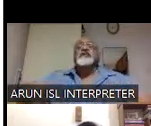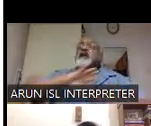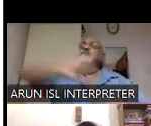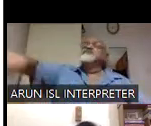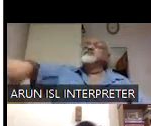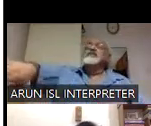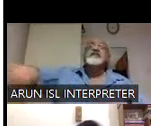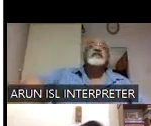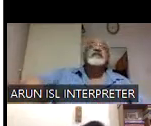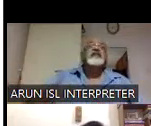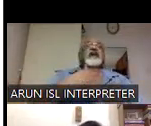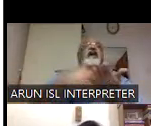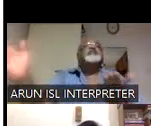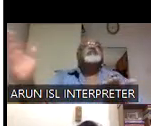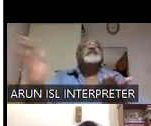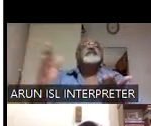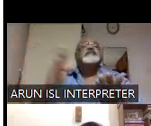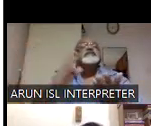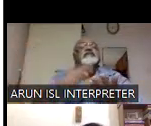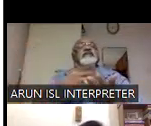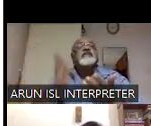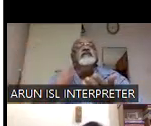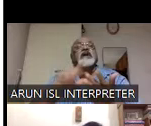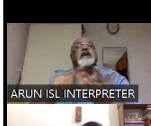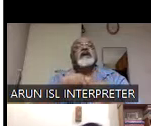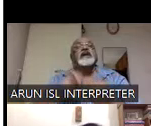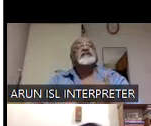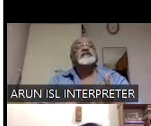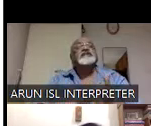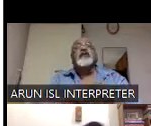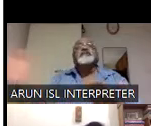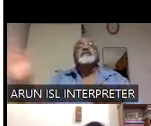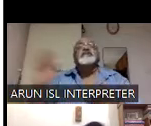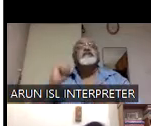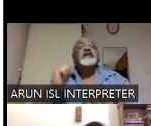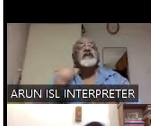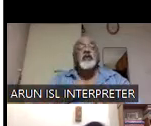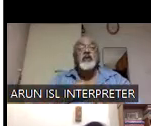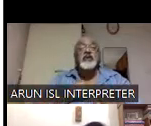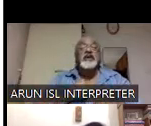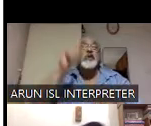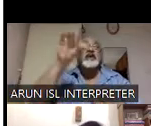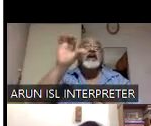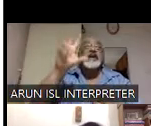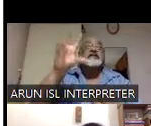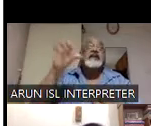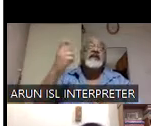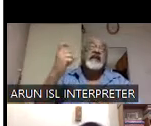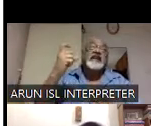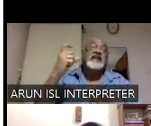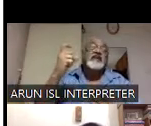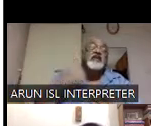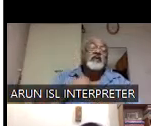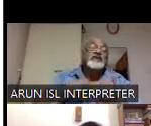was rejected from the service? It is because our society, I'm talking about 1987, it is because